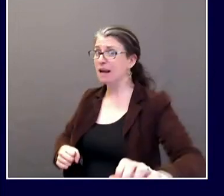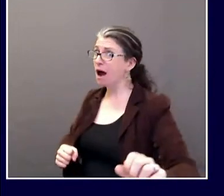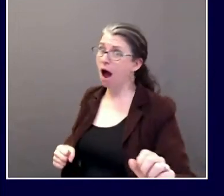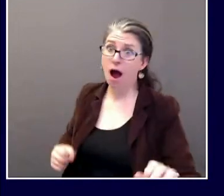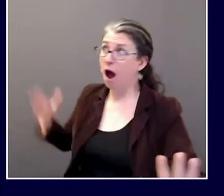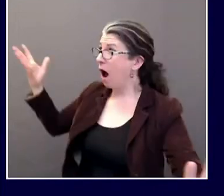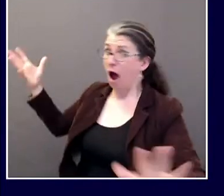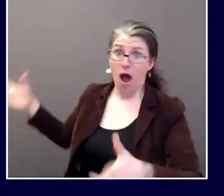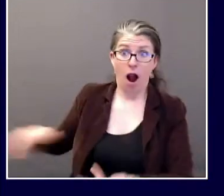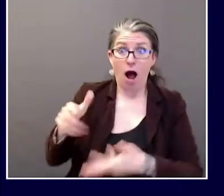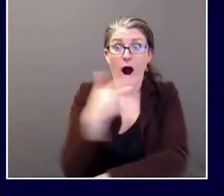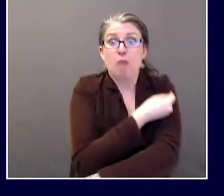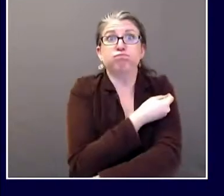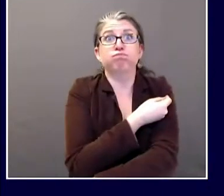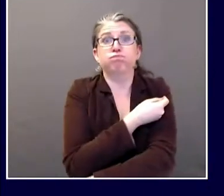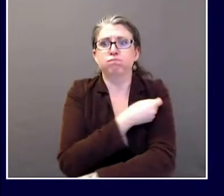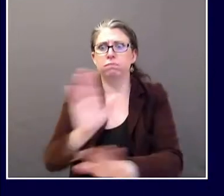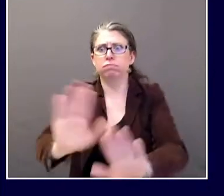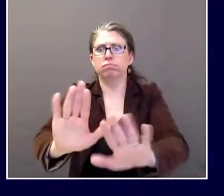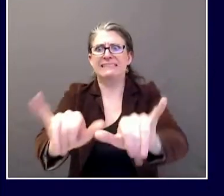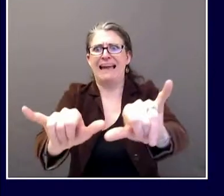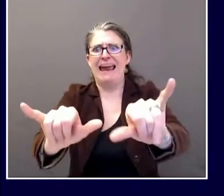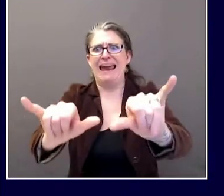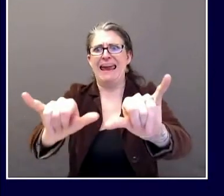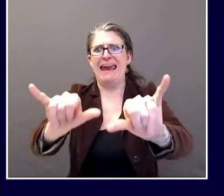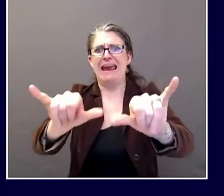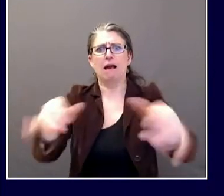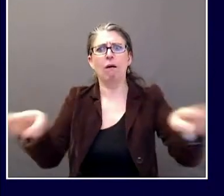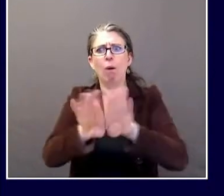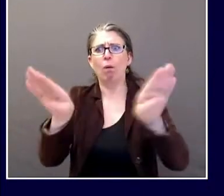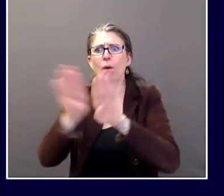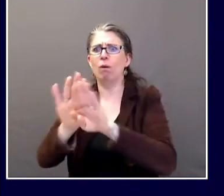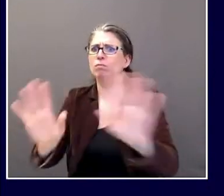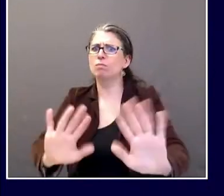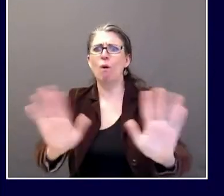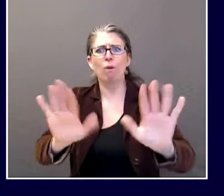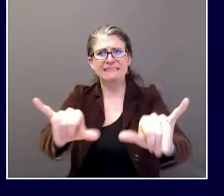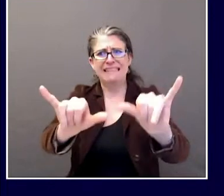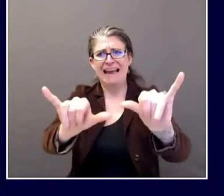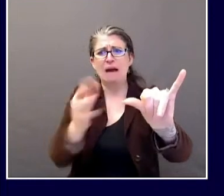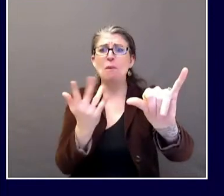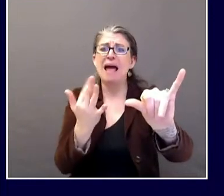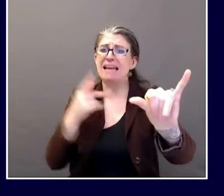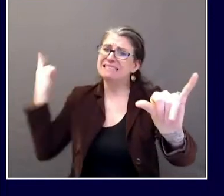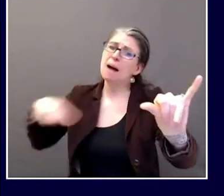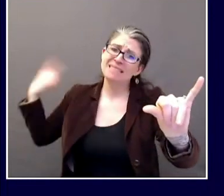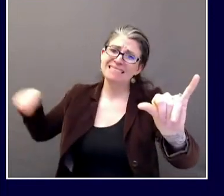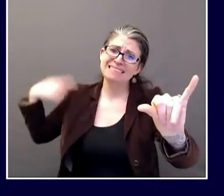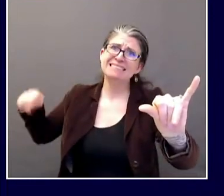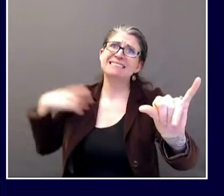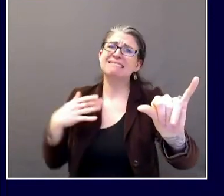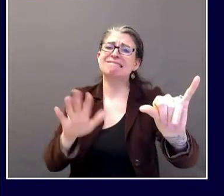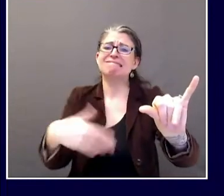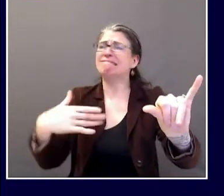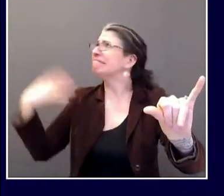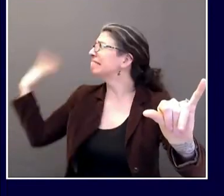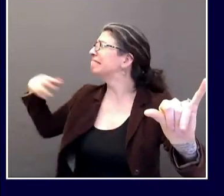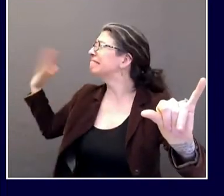doses available so that we can start furnishing you and your teams with the vials to get shots into arms. I